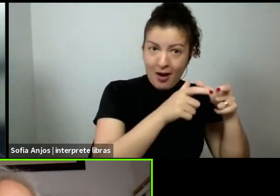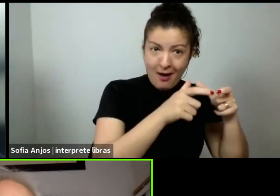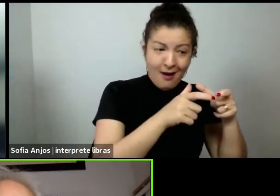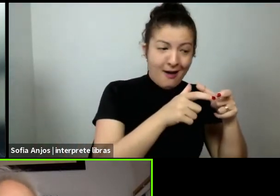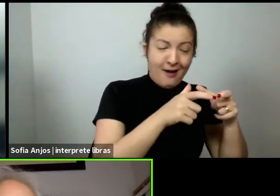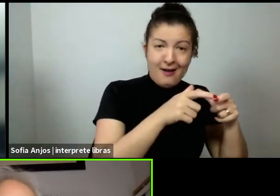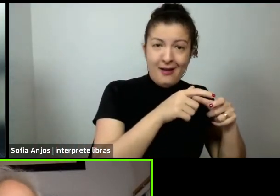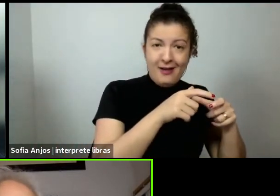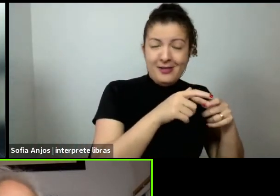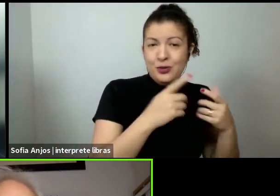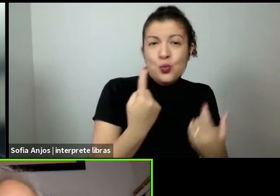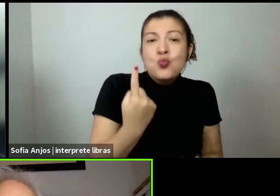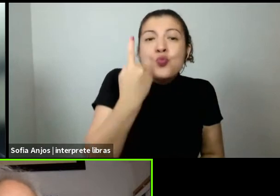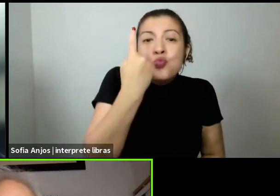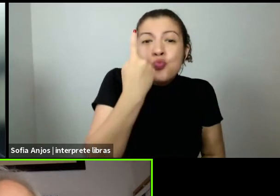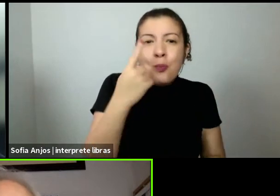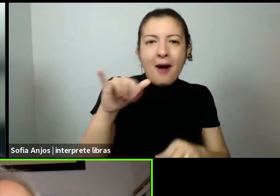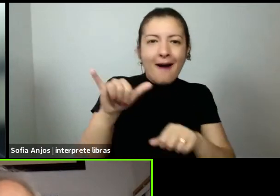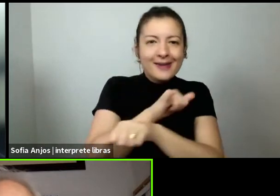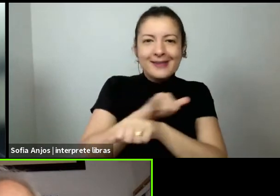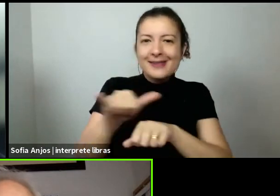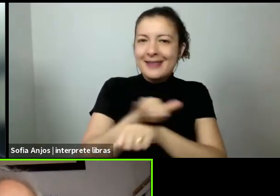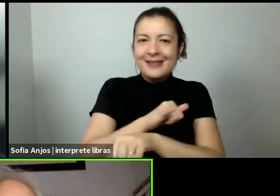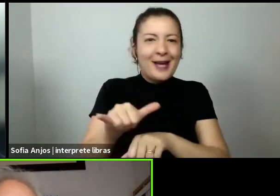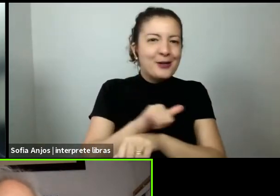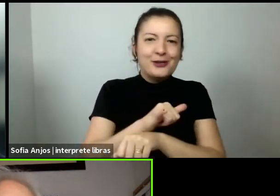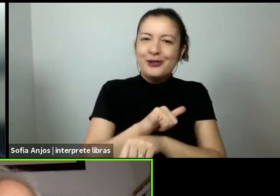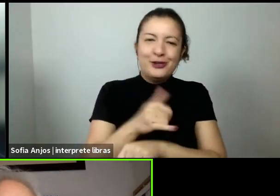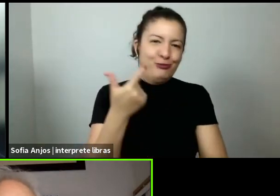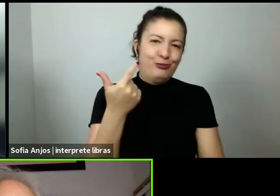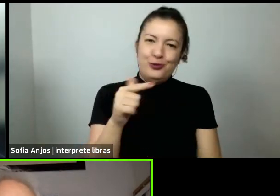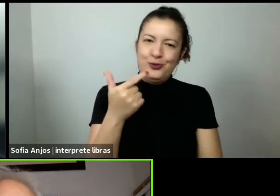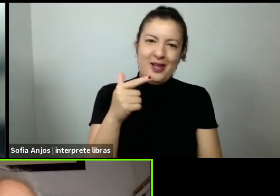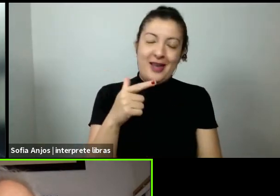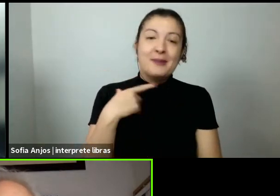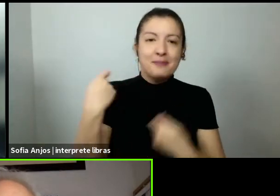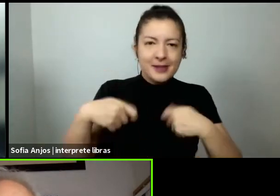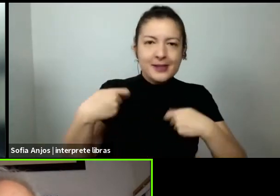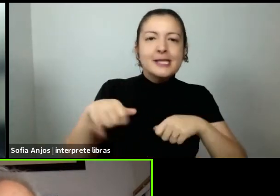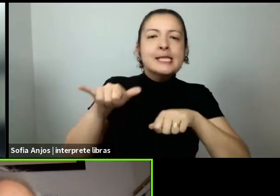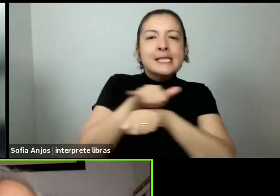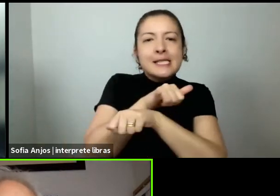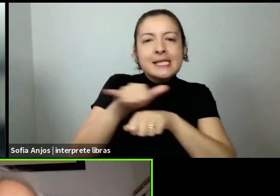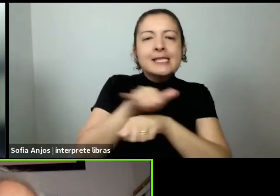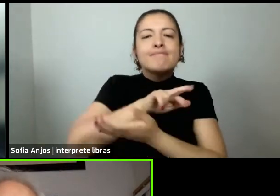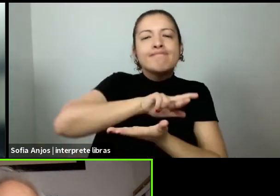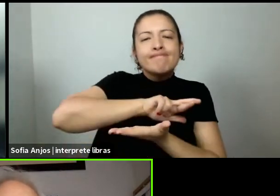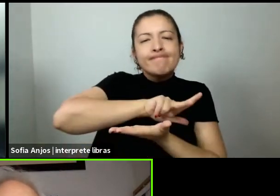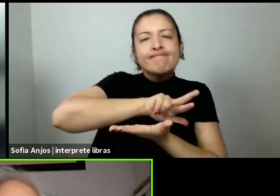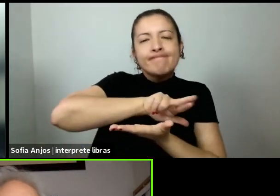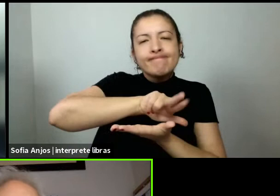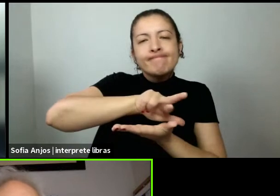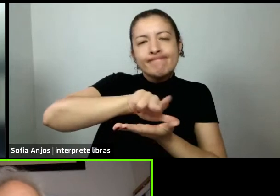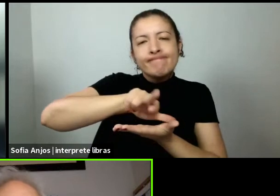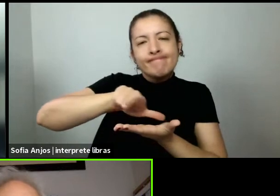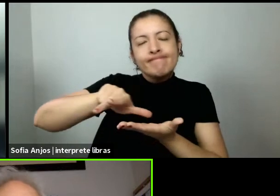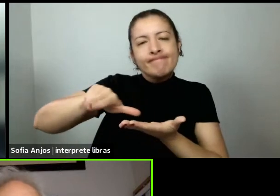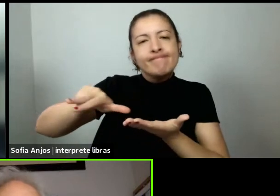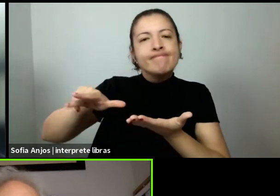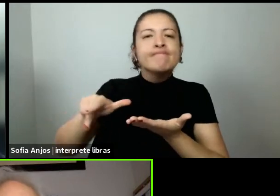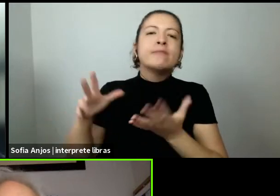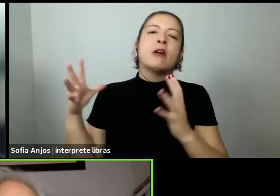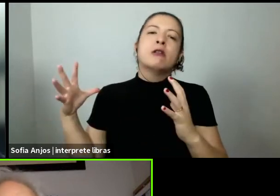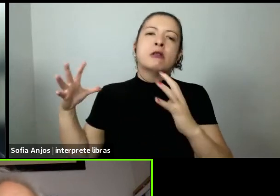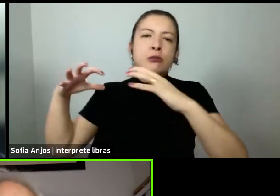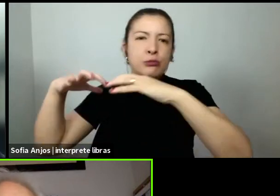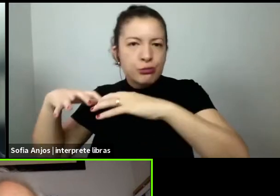I think you just put them down on paper and you just keep adding to them and do the best you can, tick them